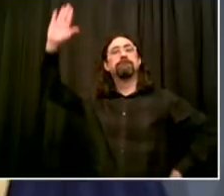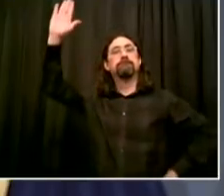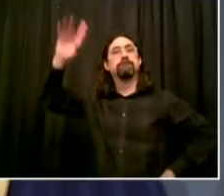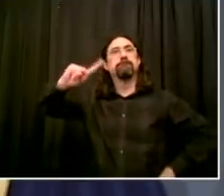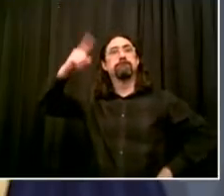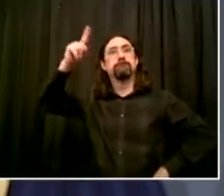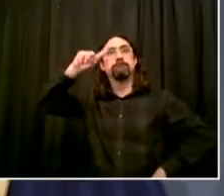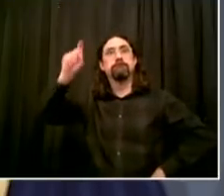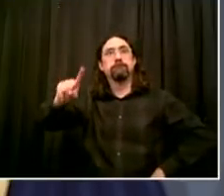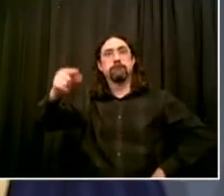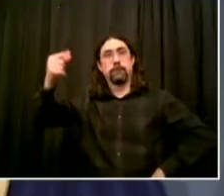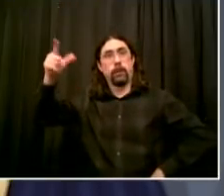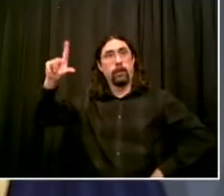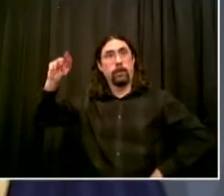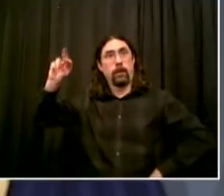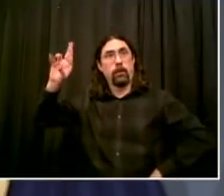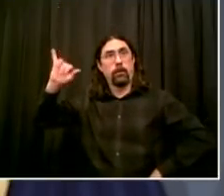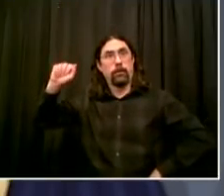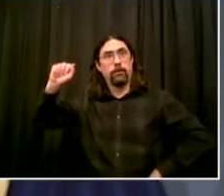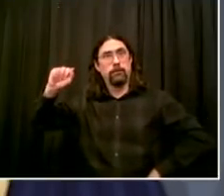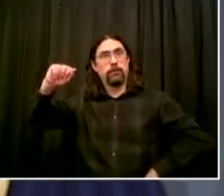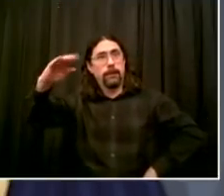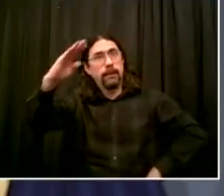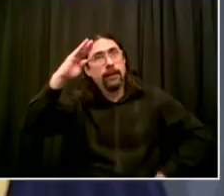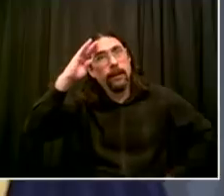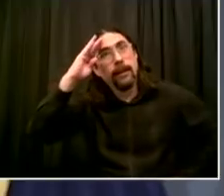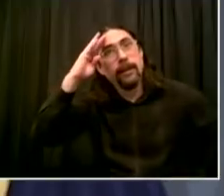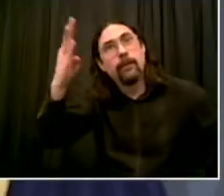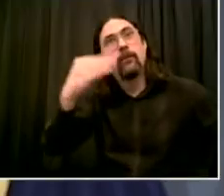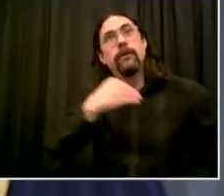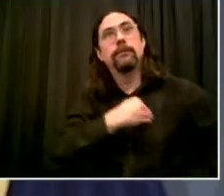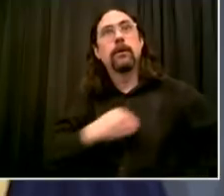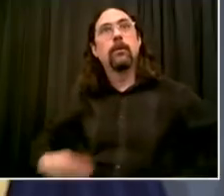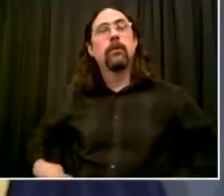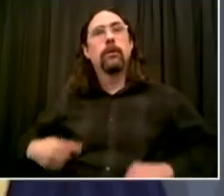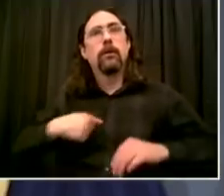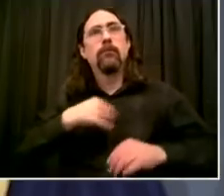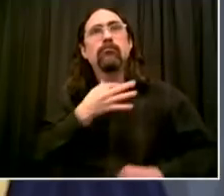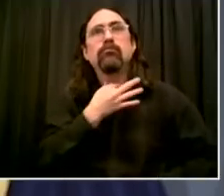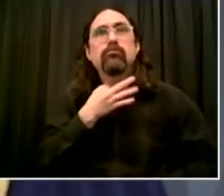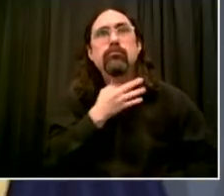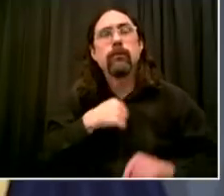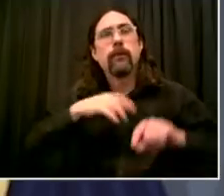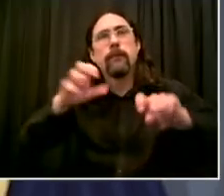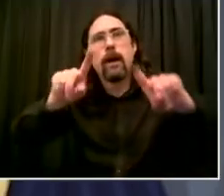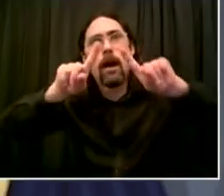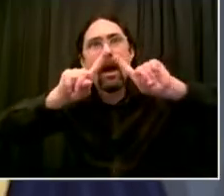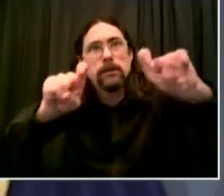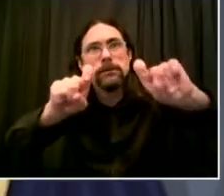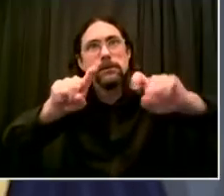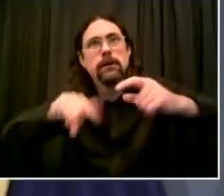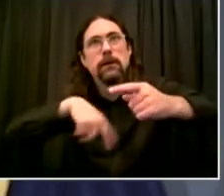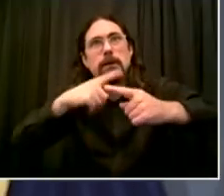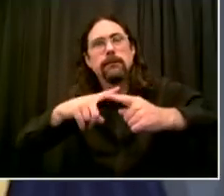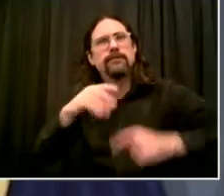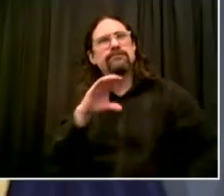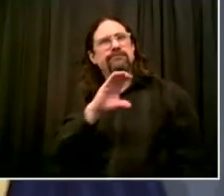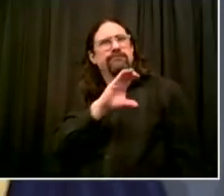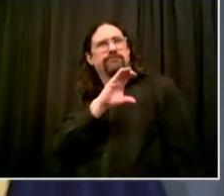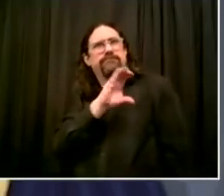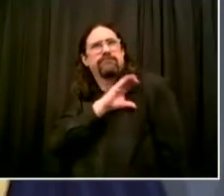publicly on the arrest of the officer that we saw in the video shrouding the